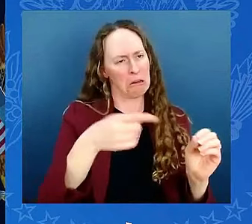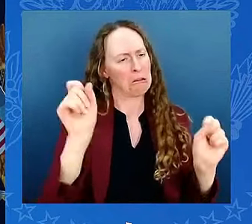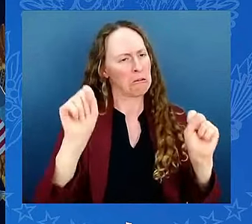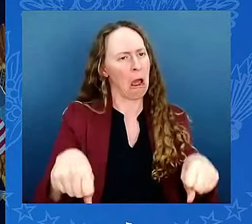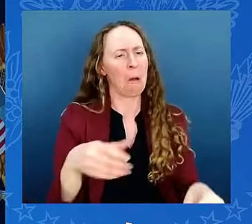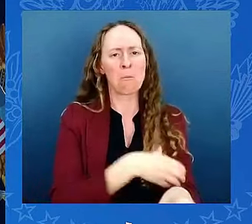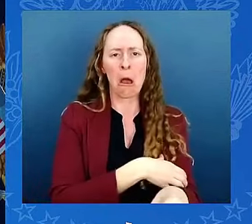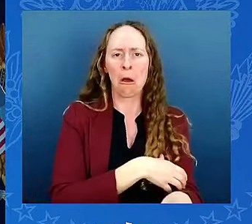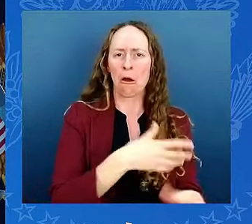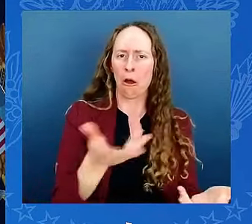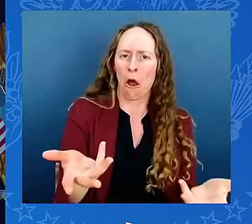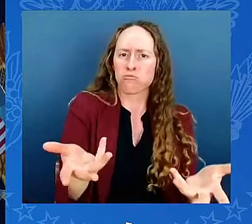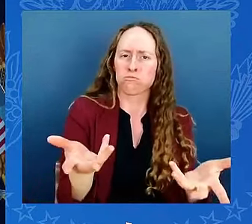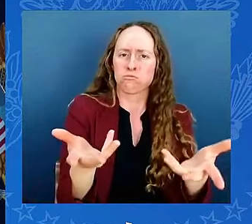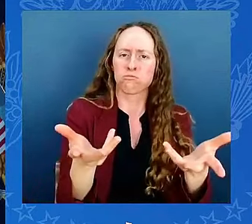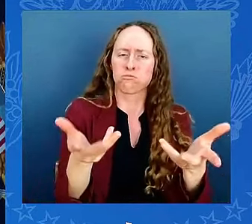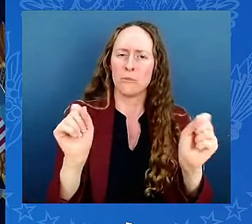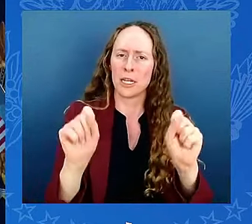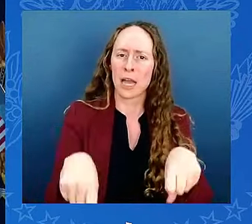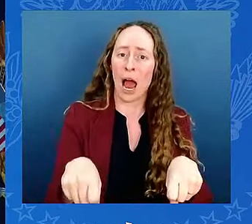Talk about out of touch.